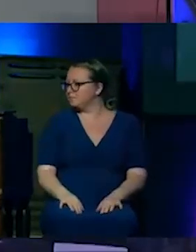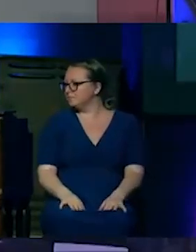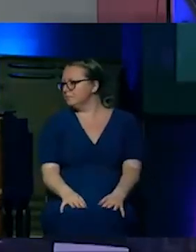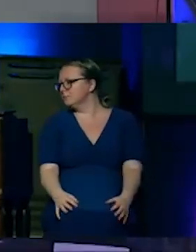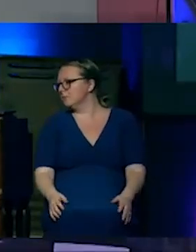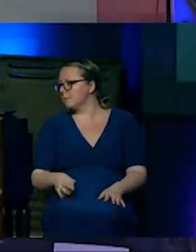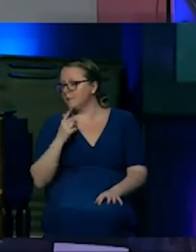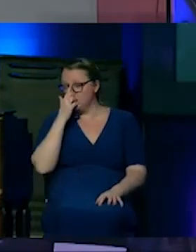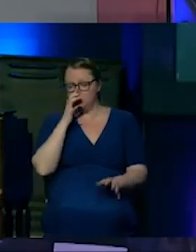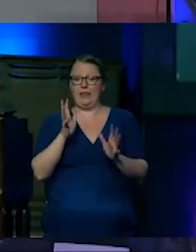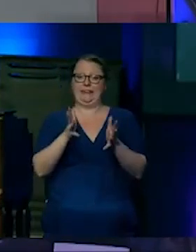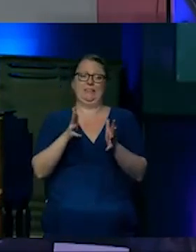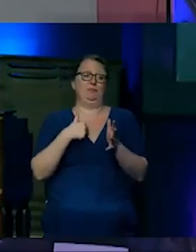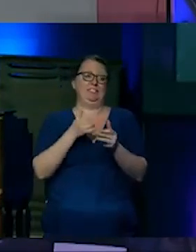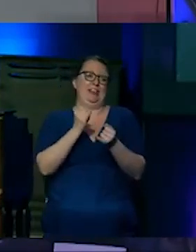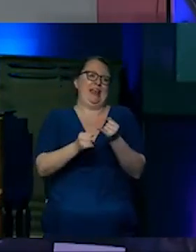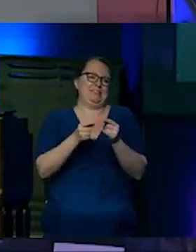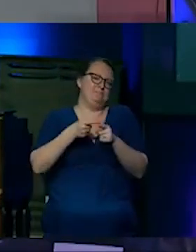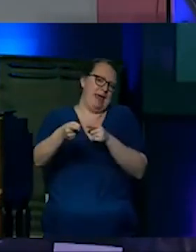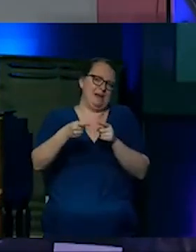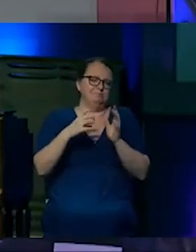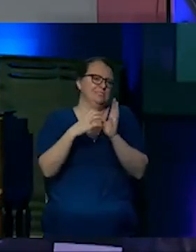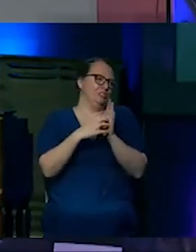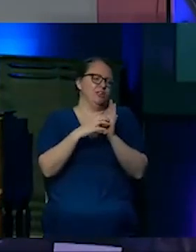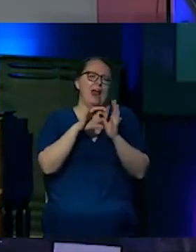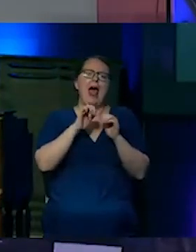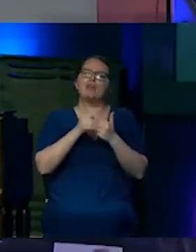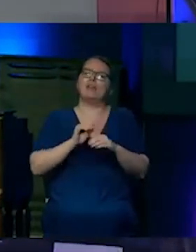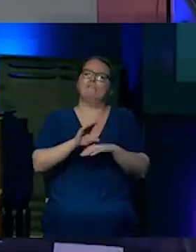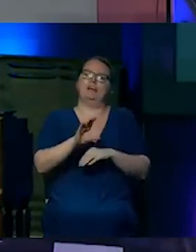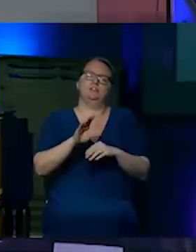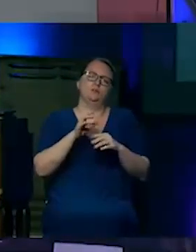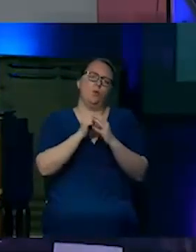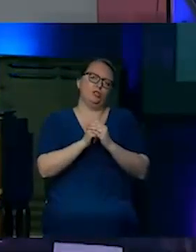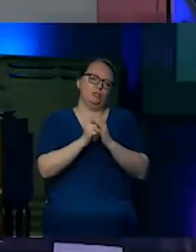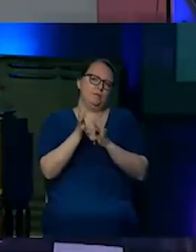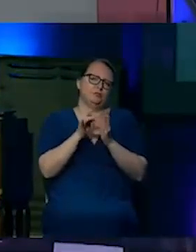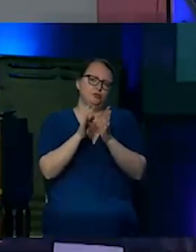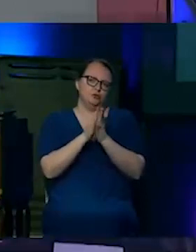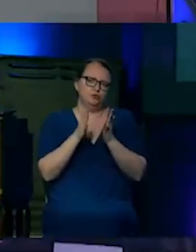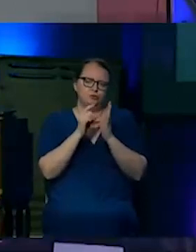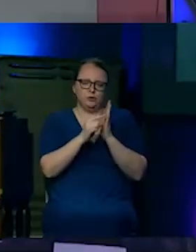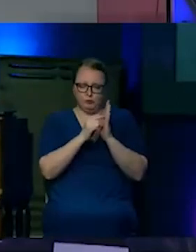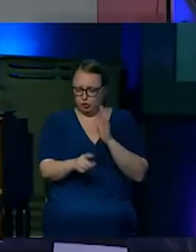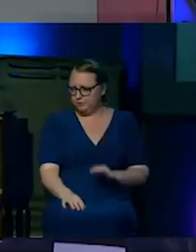So that leads me to the last main section about how this affects worship and scripture. So